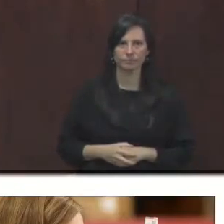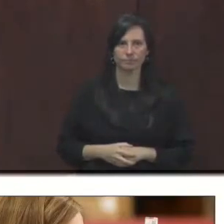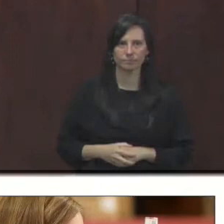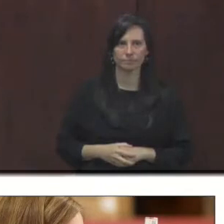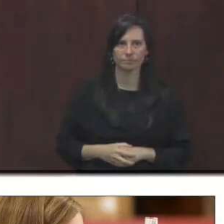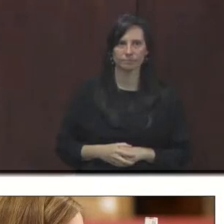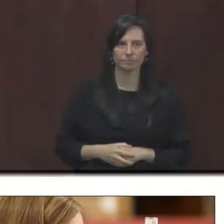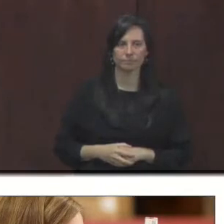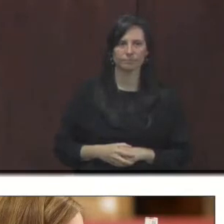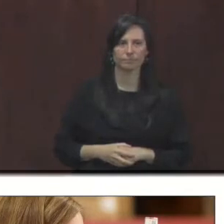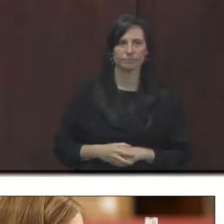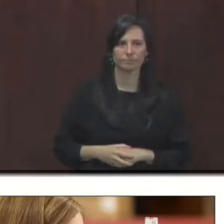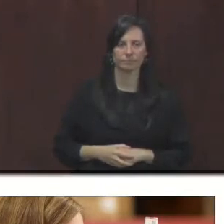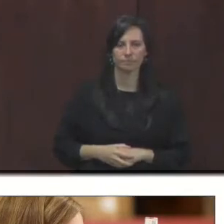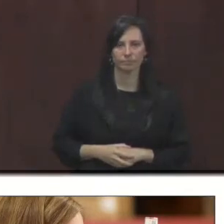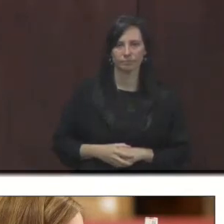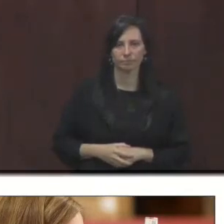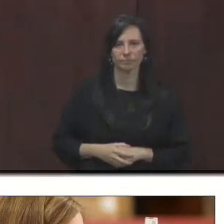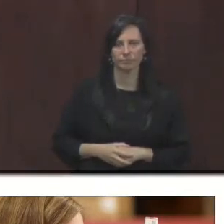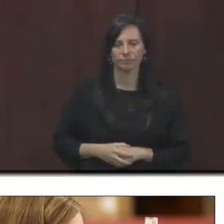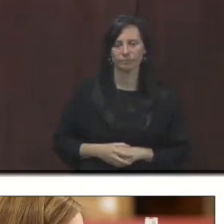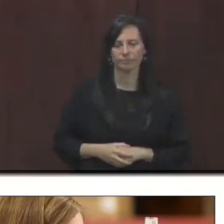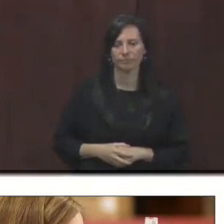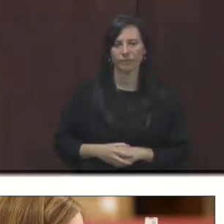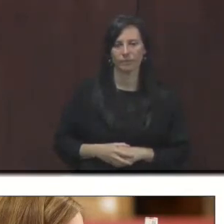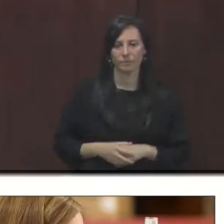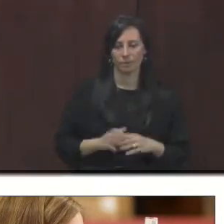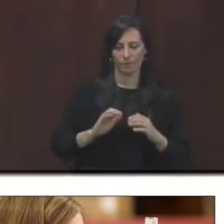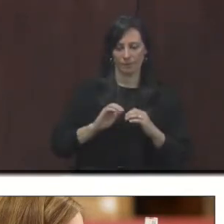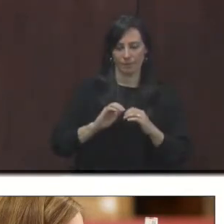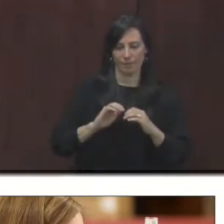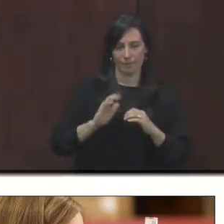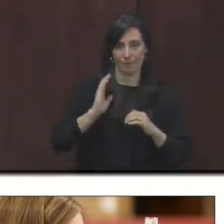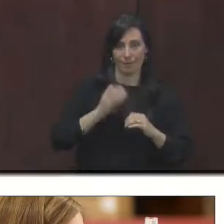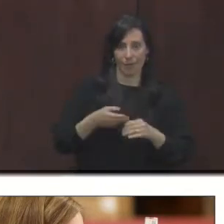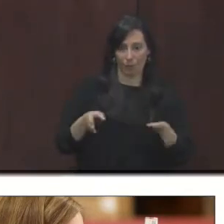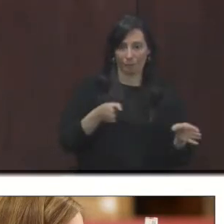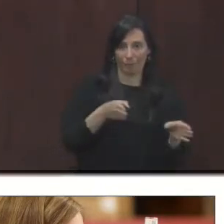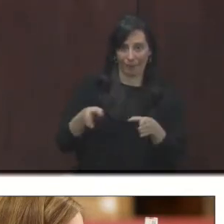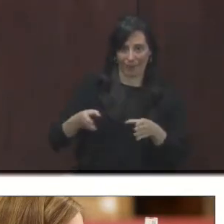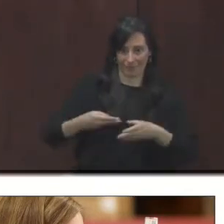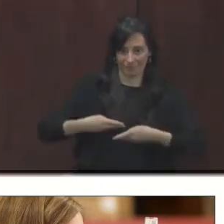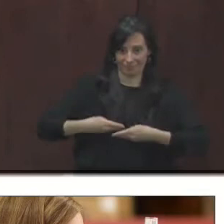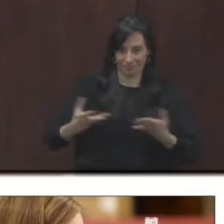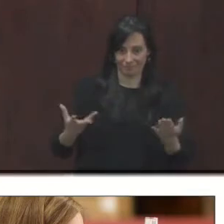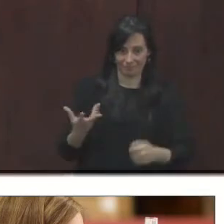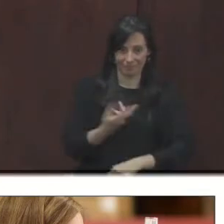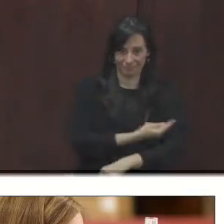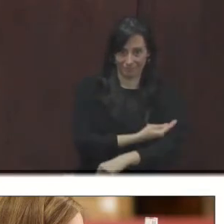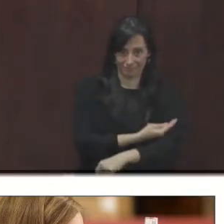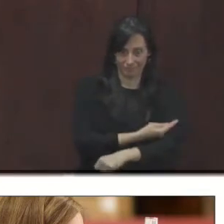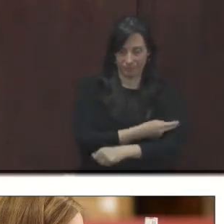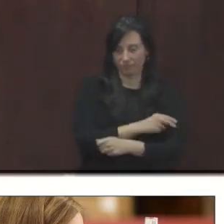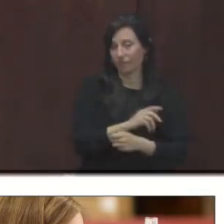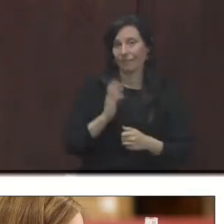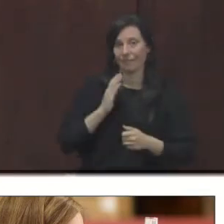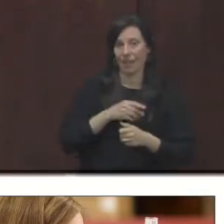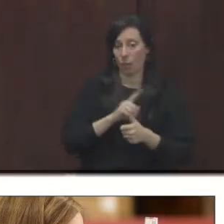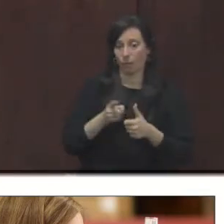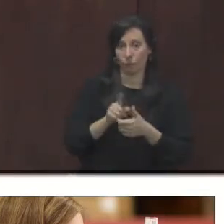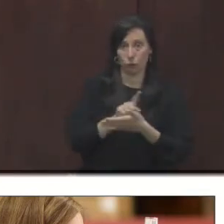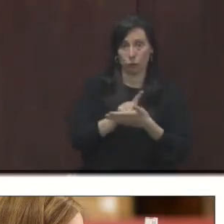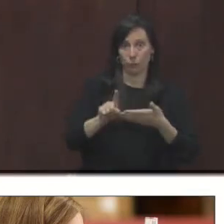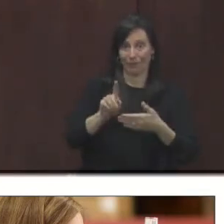So talk about our rollout operations at our fixed sites. The actual first week of vaccine distribution in North Carolina was